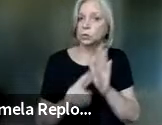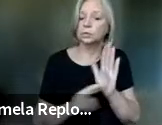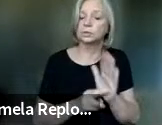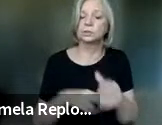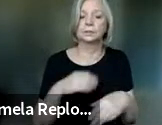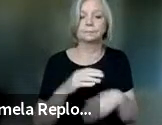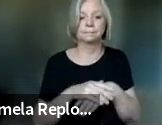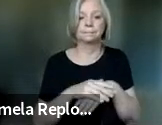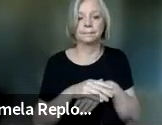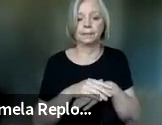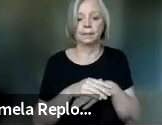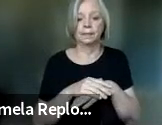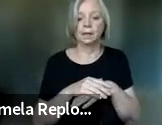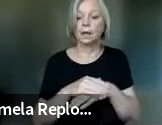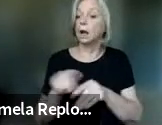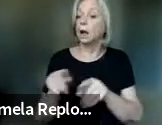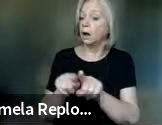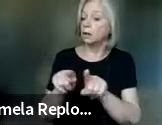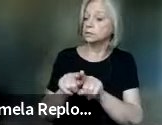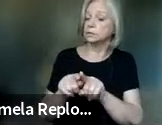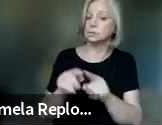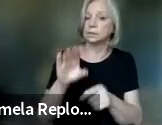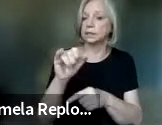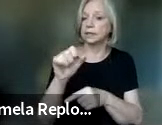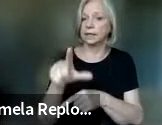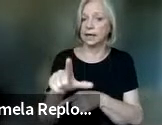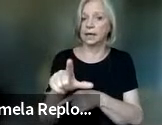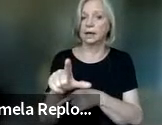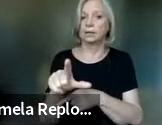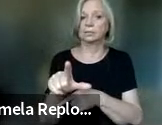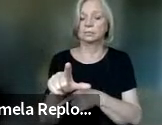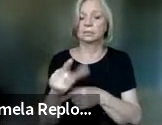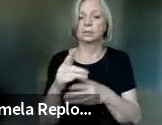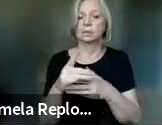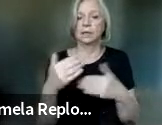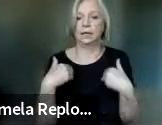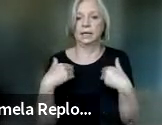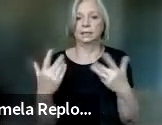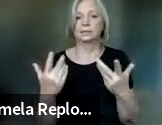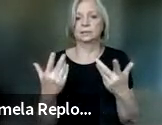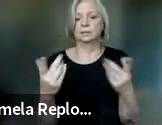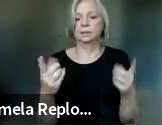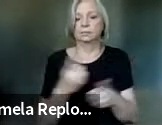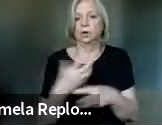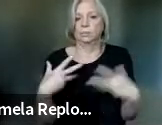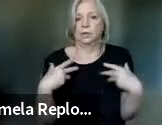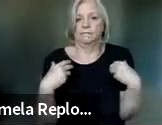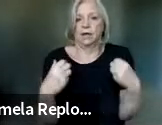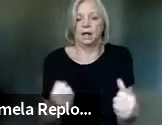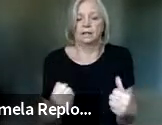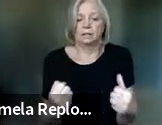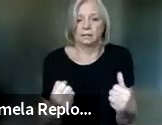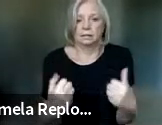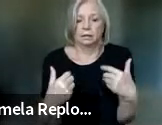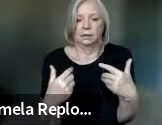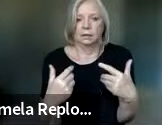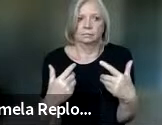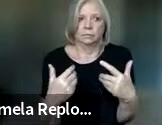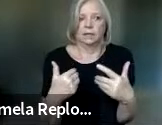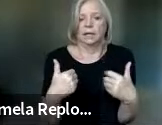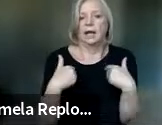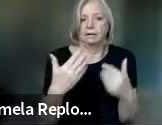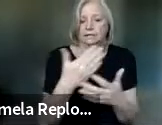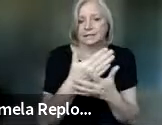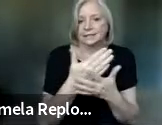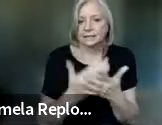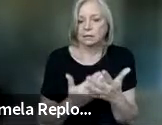state also, the California Department of Public Health, a different department at the state, has some useful toolkits for